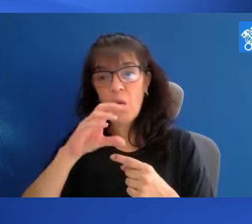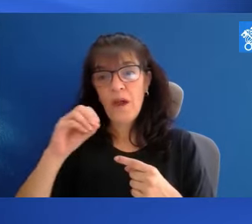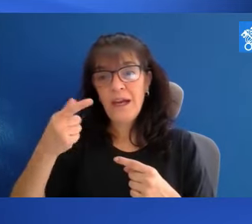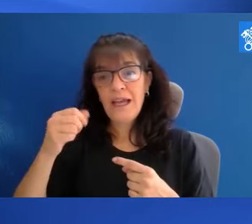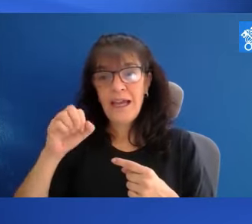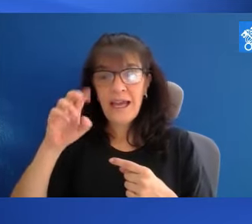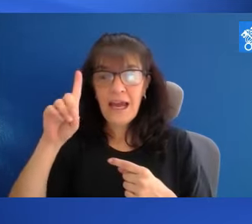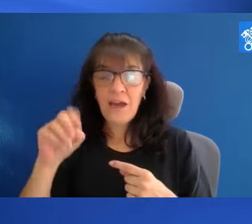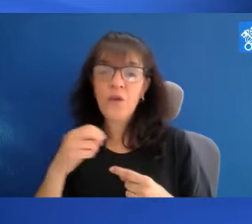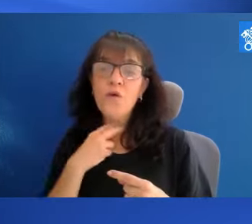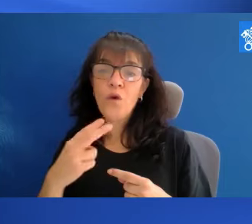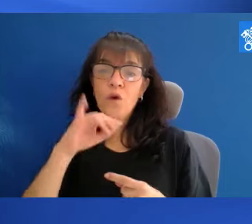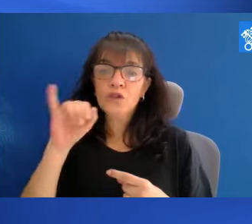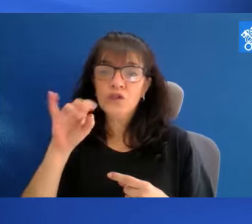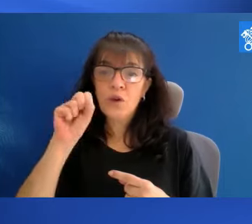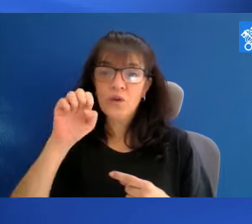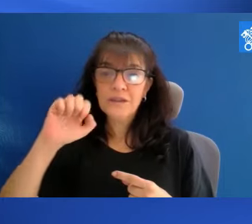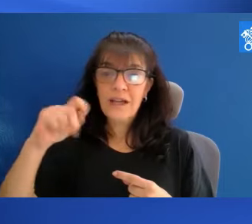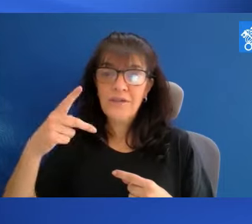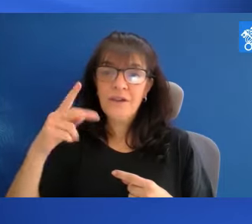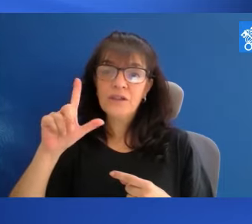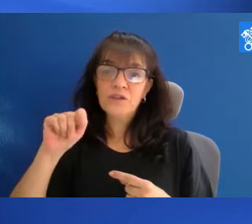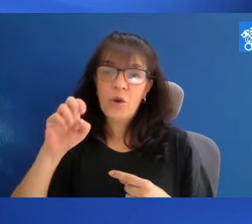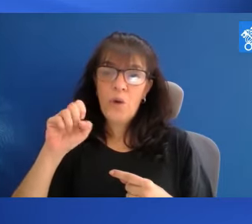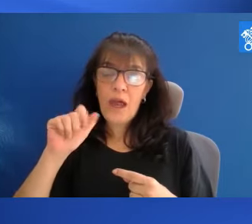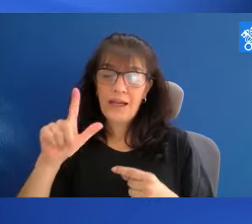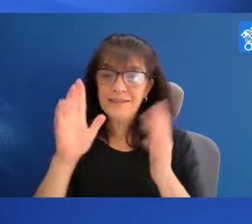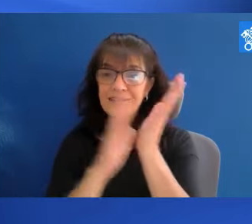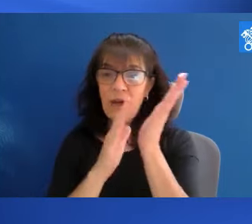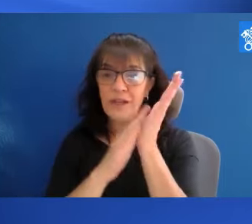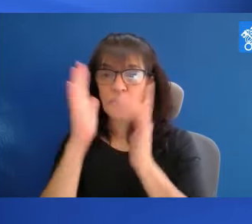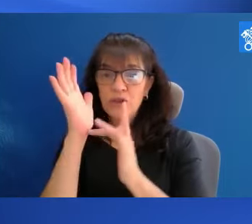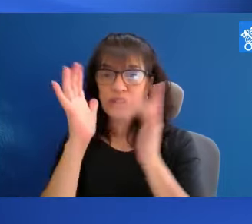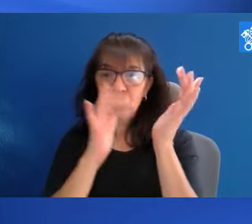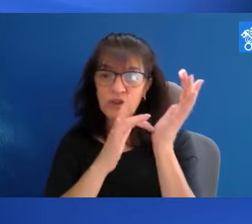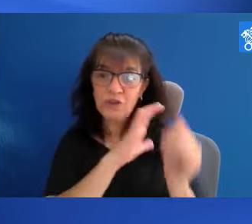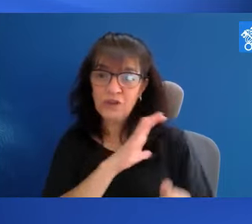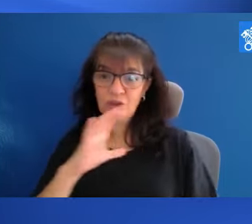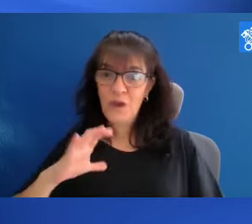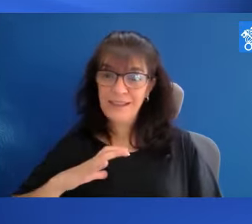again at the same time next week. Laudate Jesus Christus, praised be Jesus Christ.